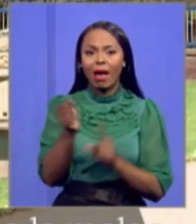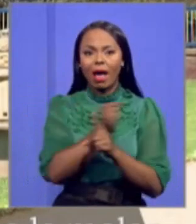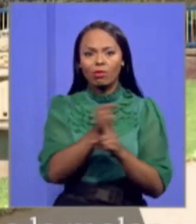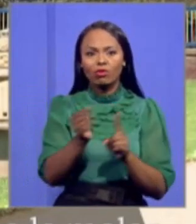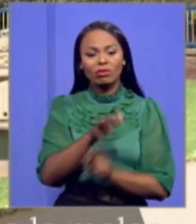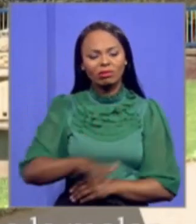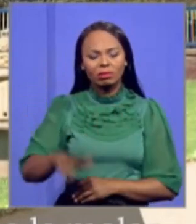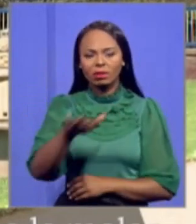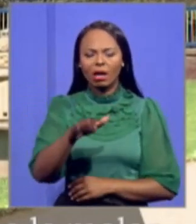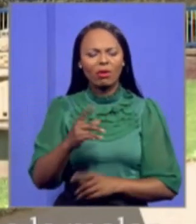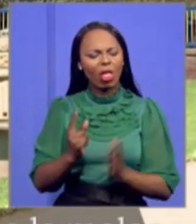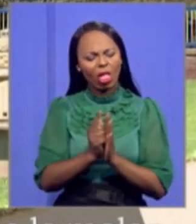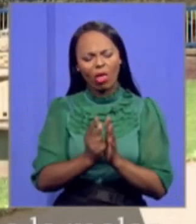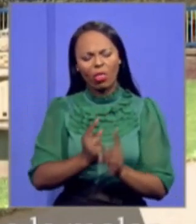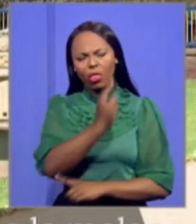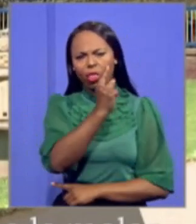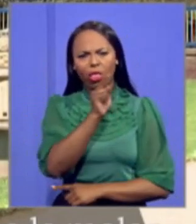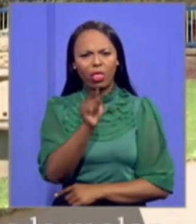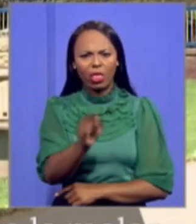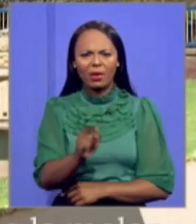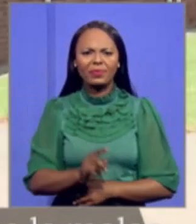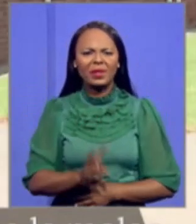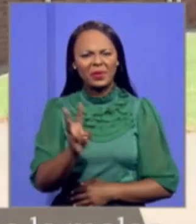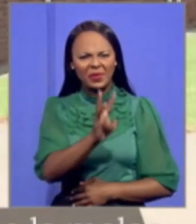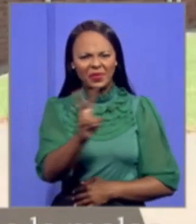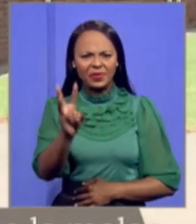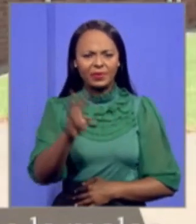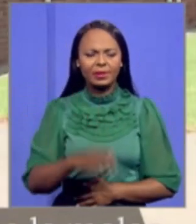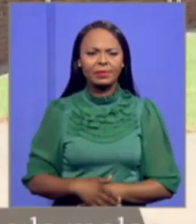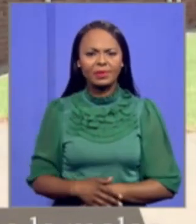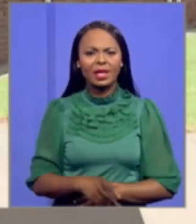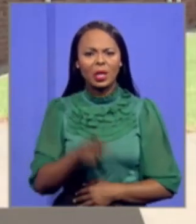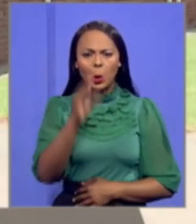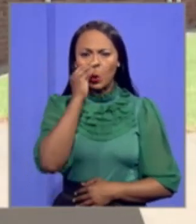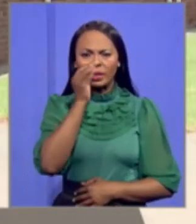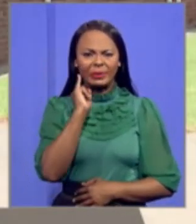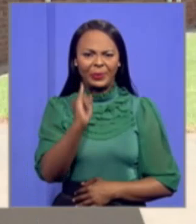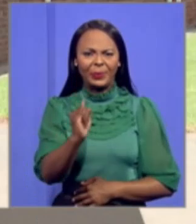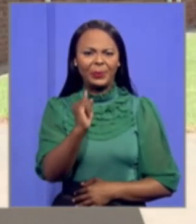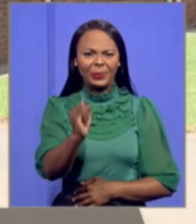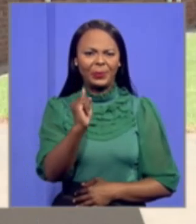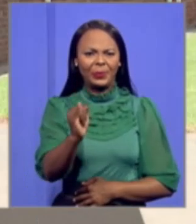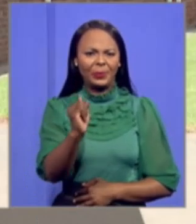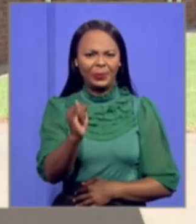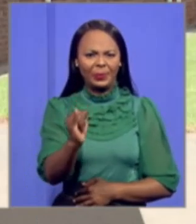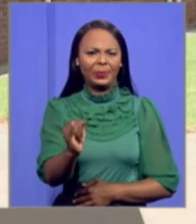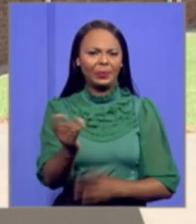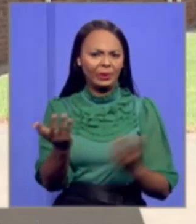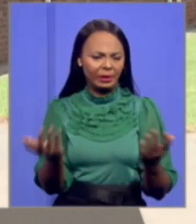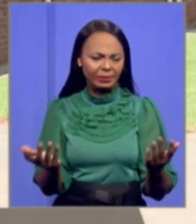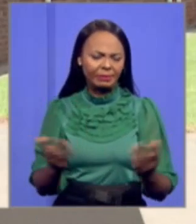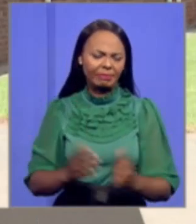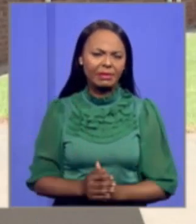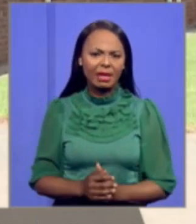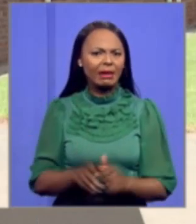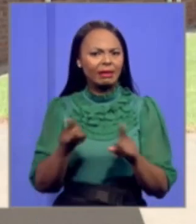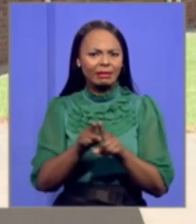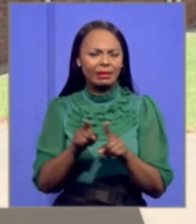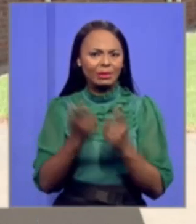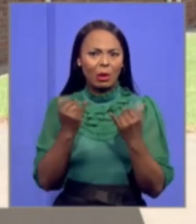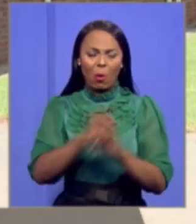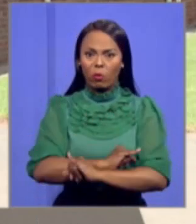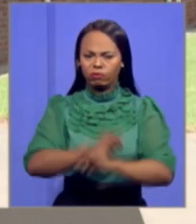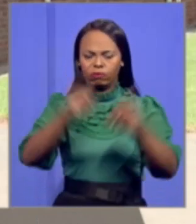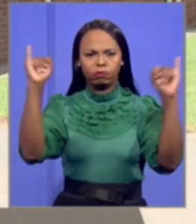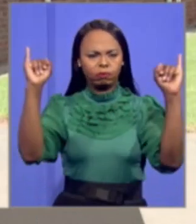tlolo molao. Ntho e tshwanang le ena ke taba mpe haholo and ba ibona hore e bile e fita ntho e